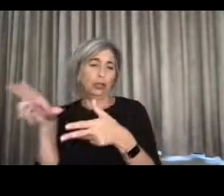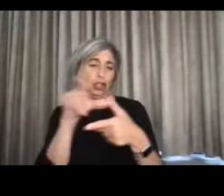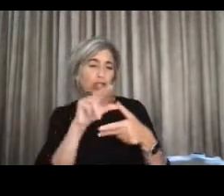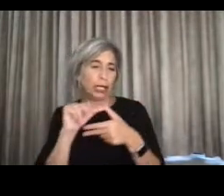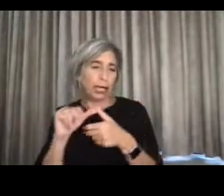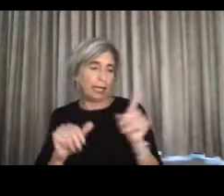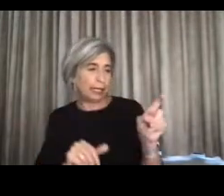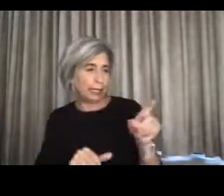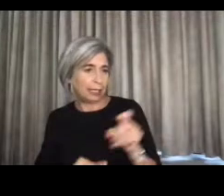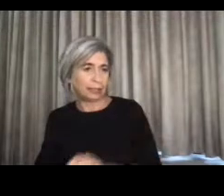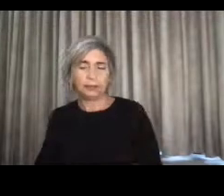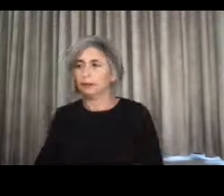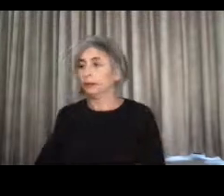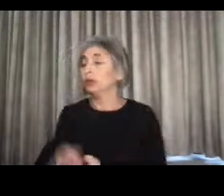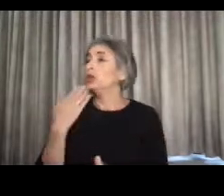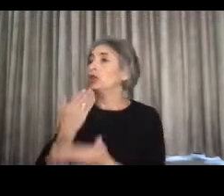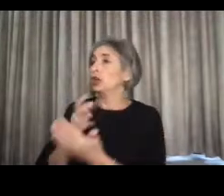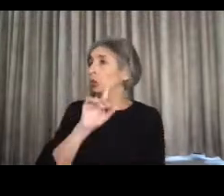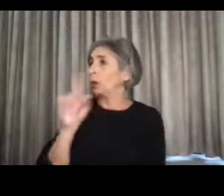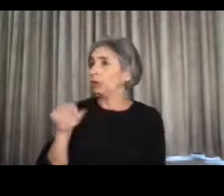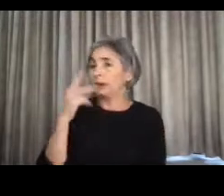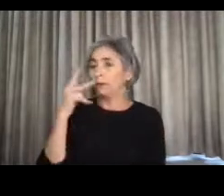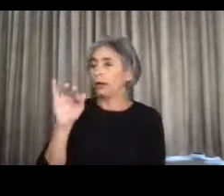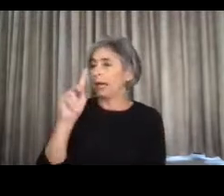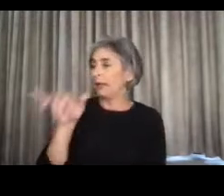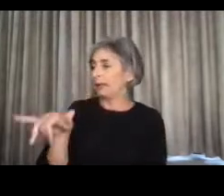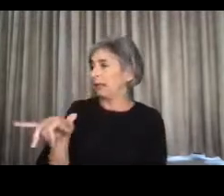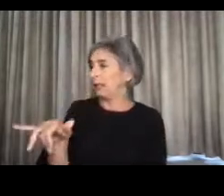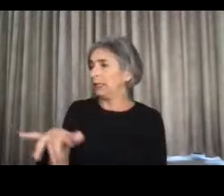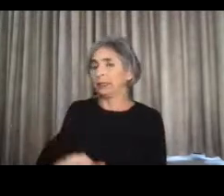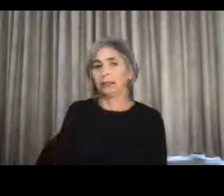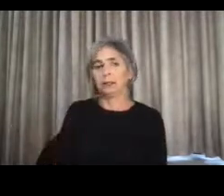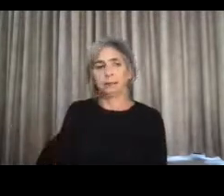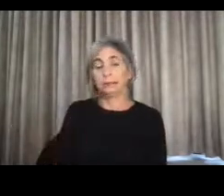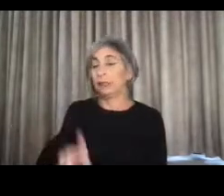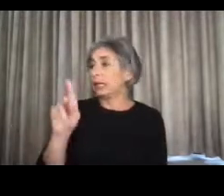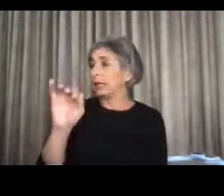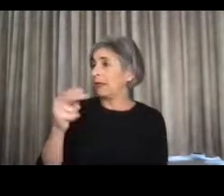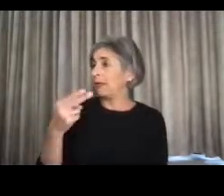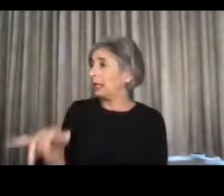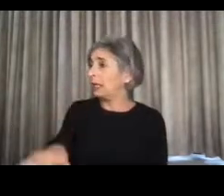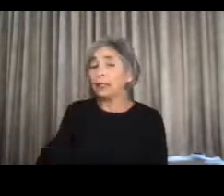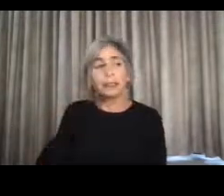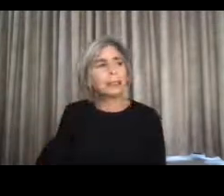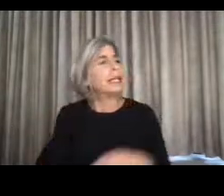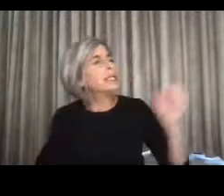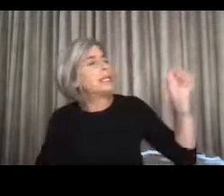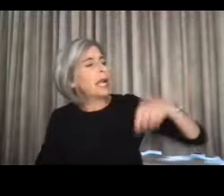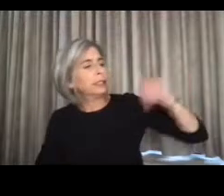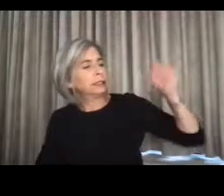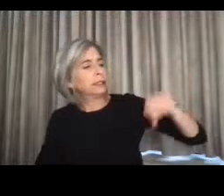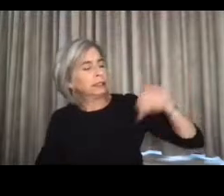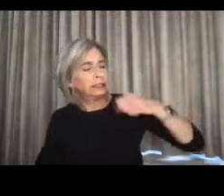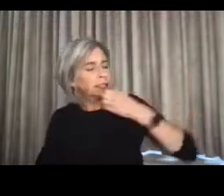hurricane? That's a really good question for Kathy. Kathy? Yes.